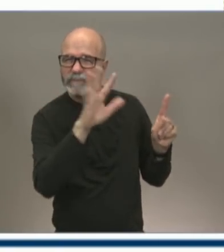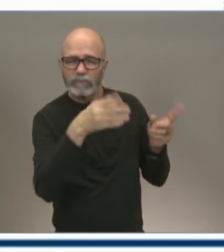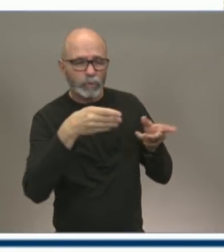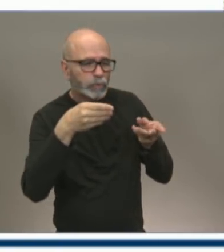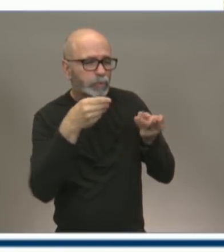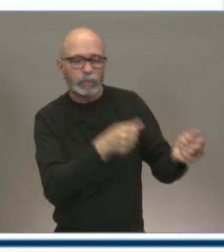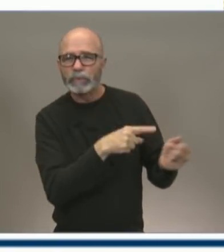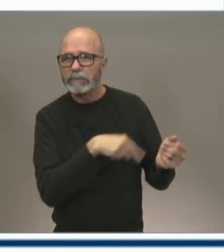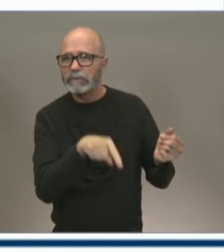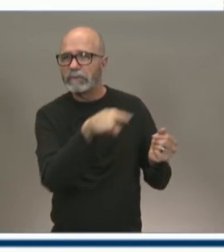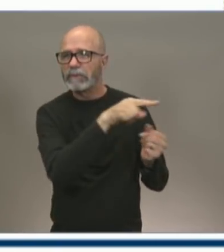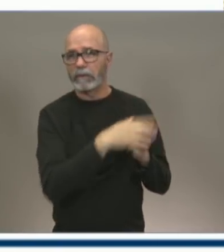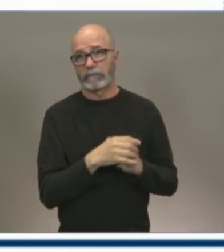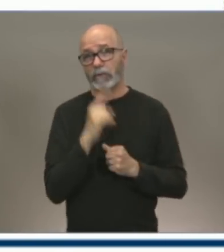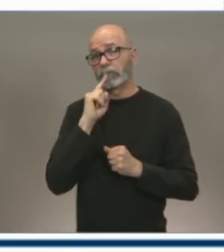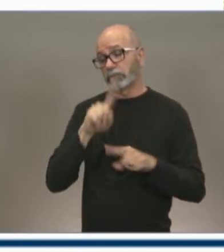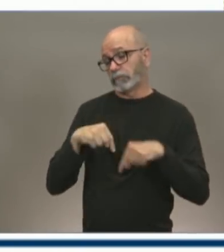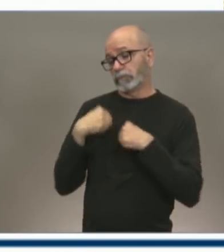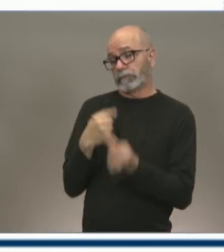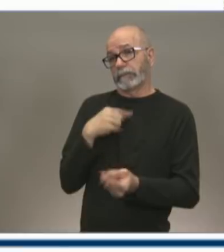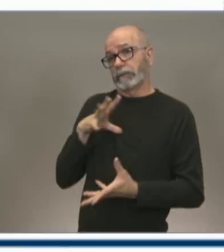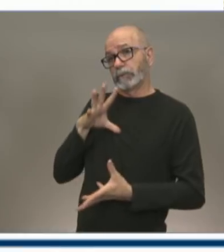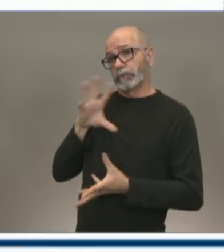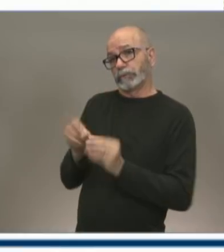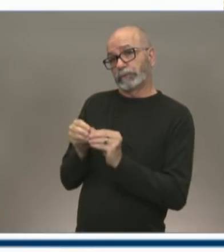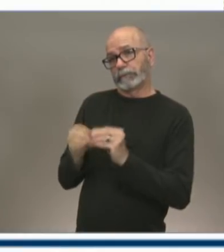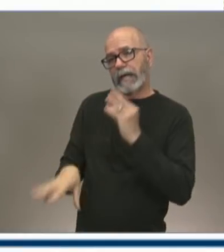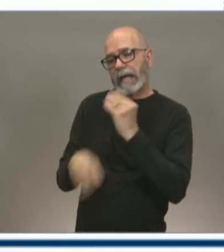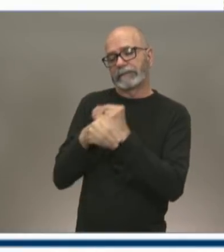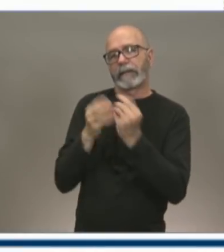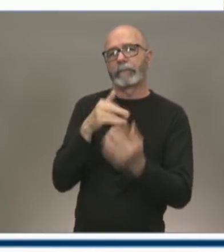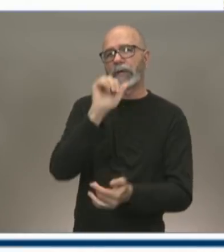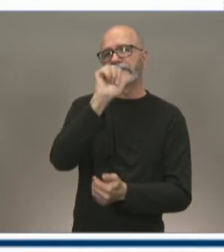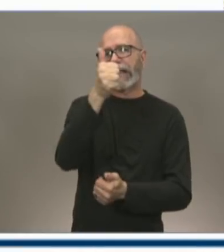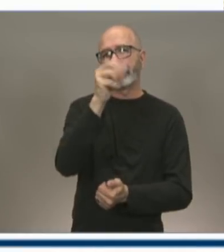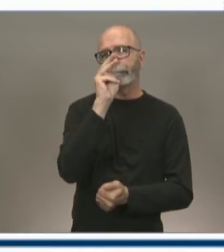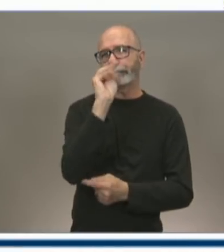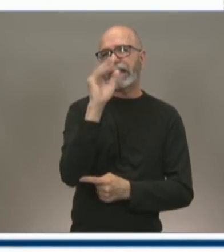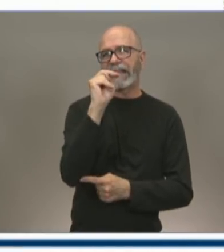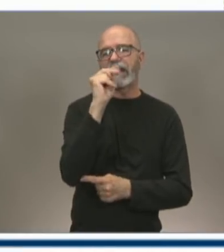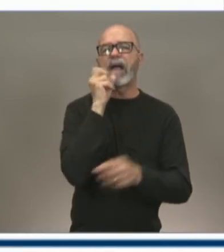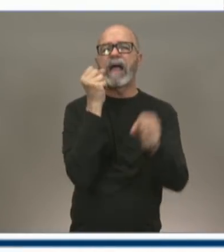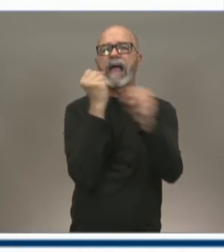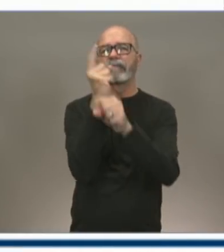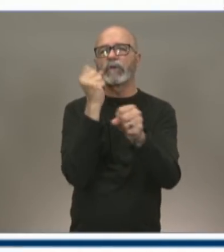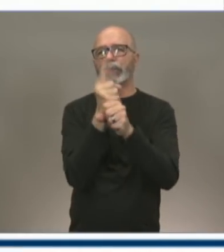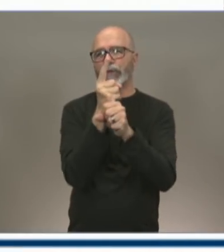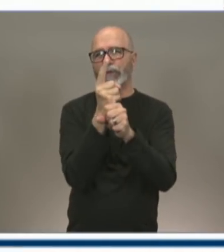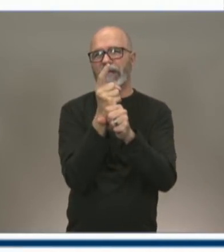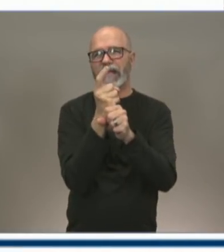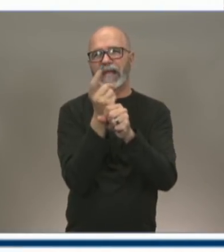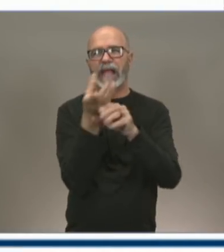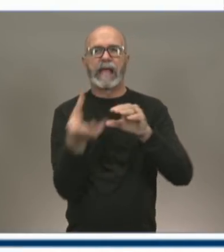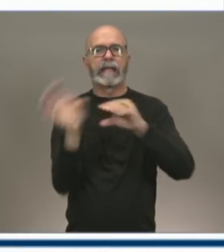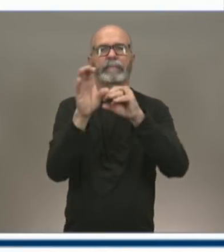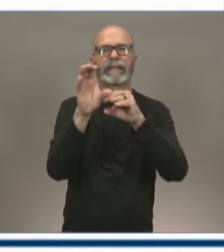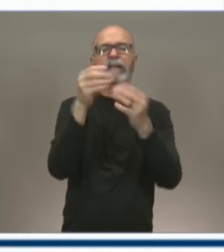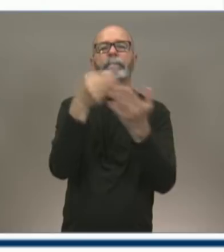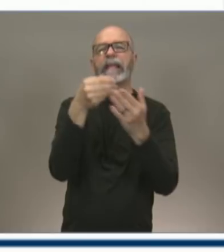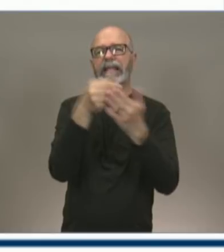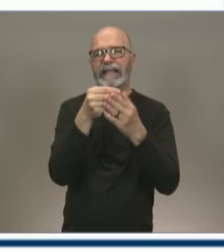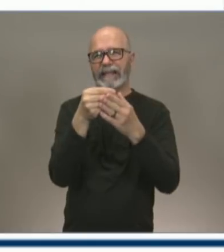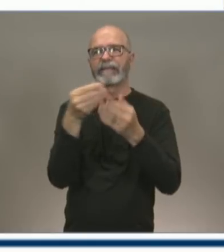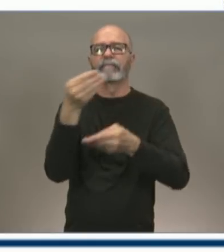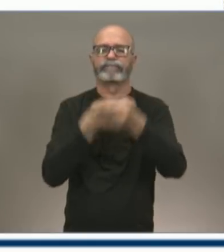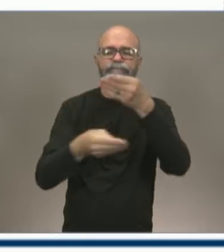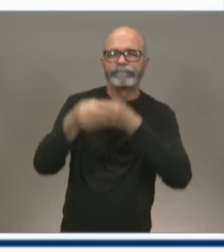we're adding a little over $10 billion to the annual capital budget of long-term care facilities. Well, how about your follow-up,